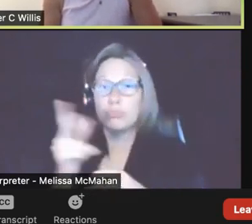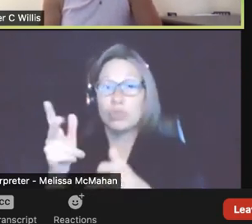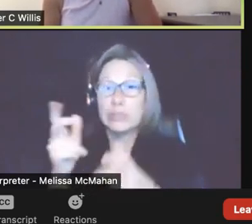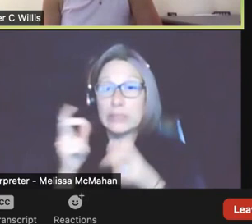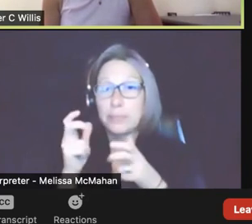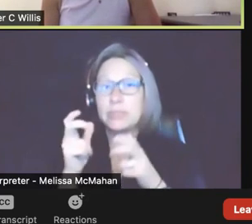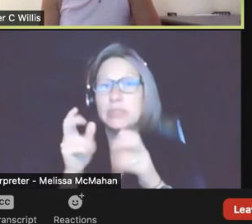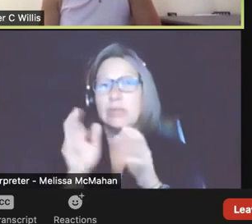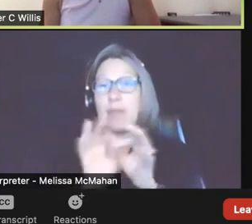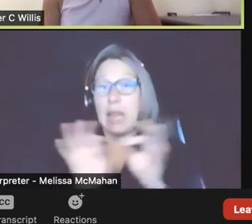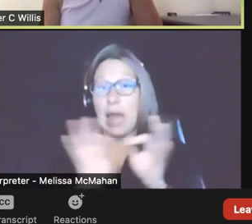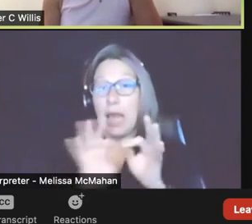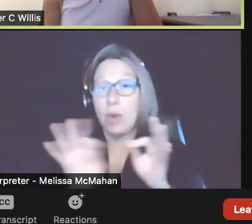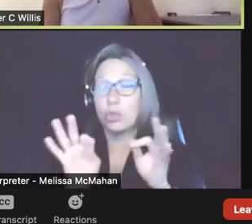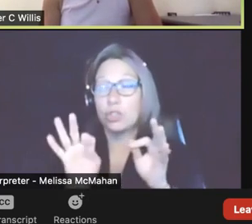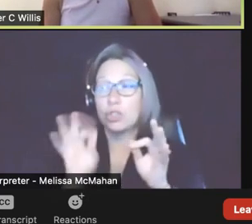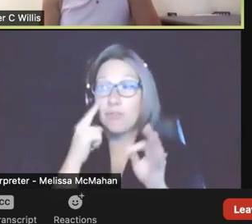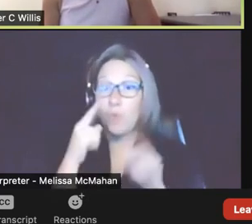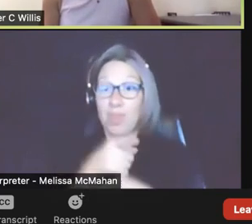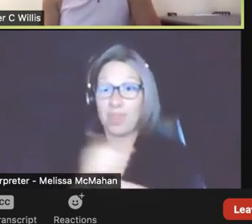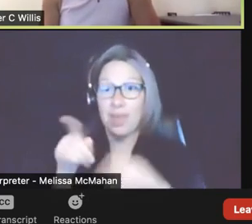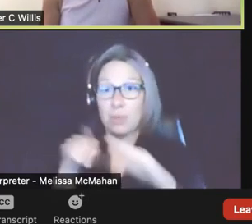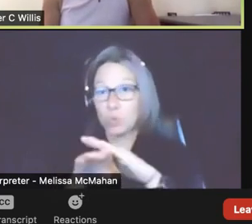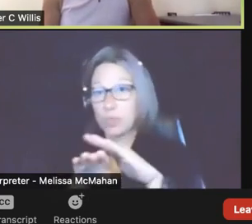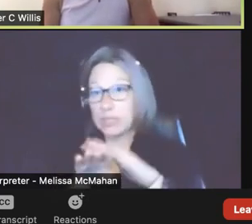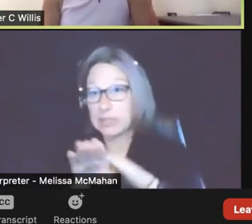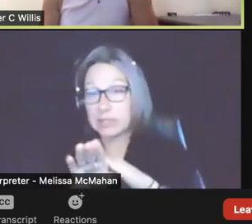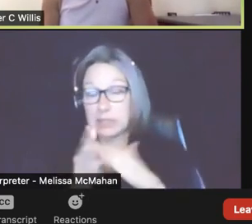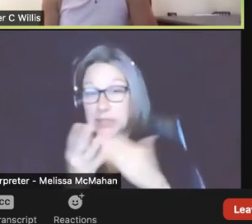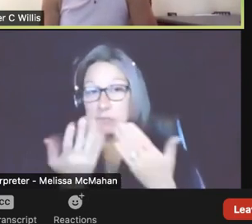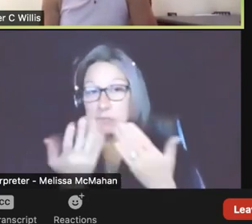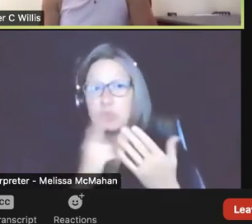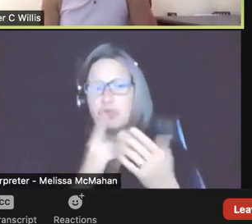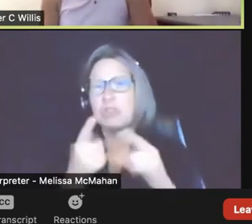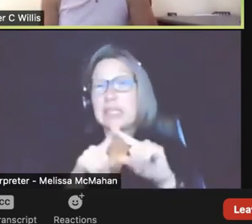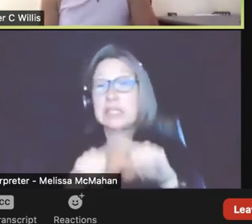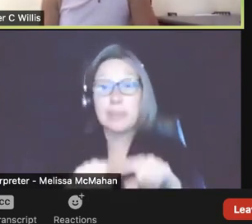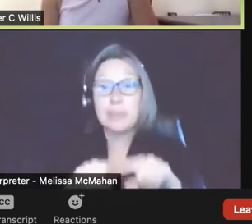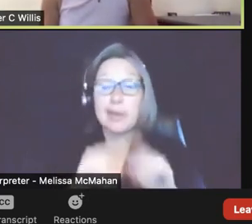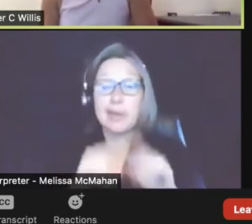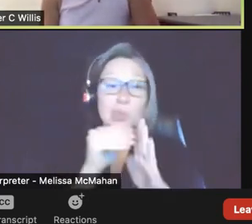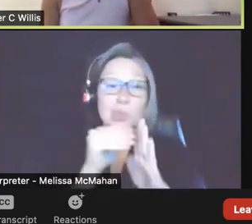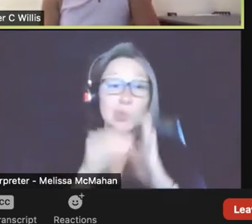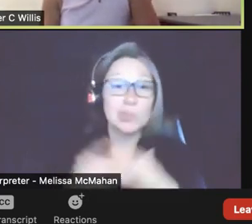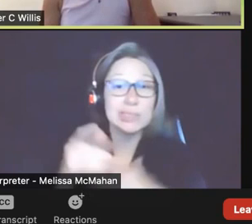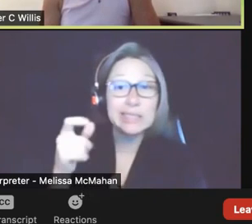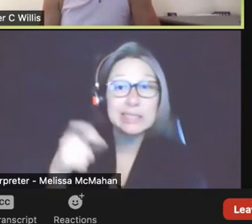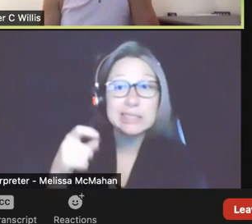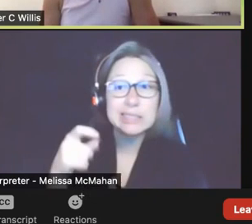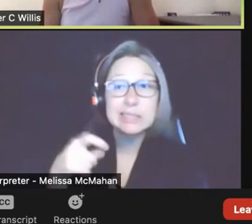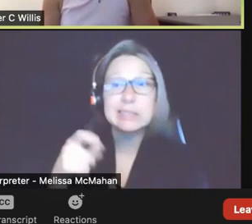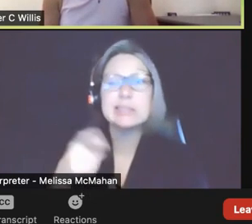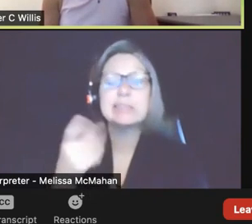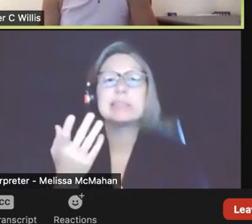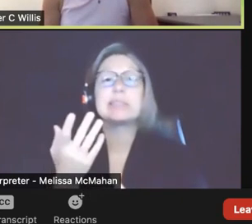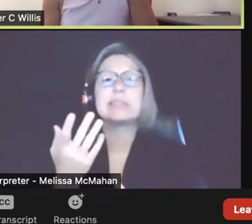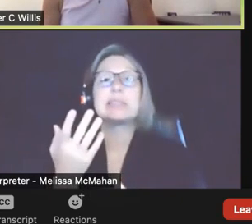accessible modality. And that could be different depending on the student's needs, and using